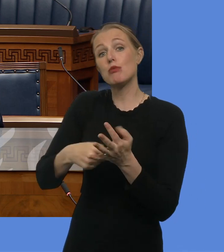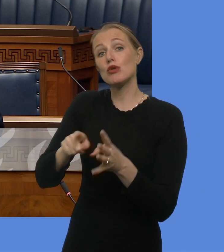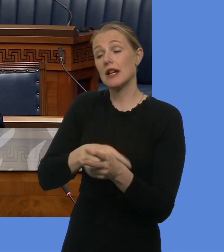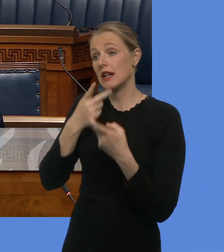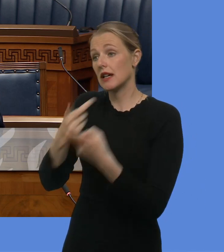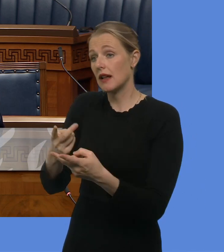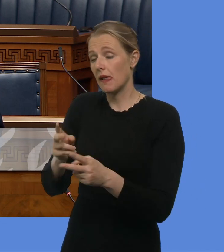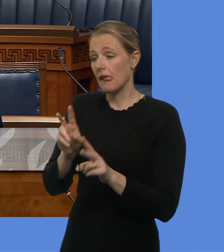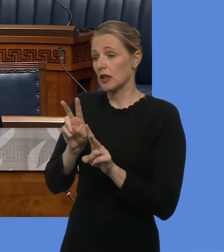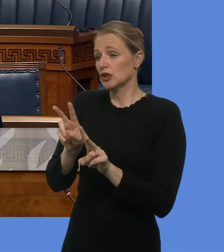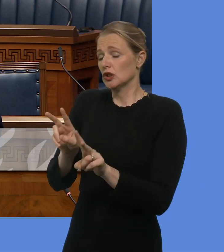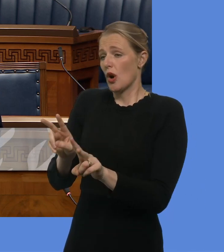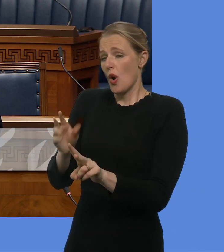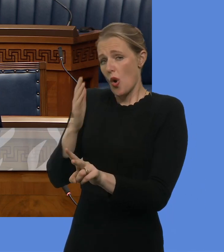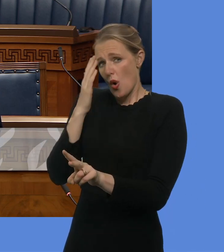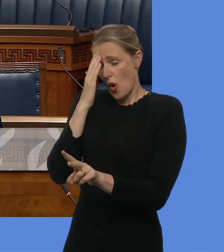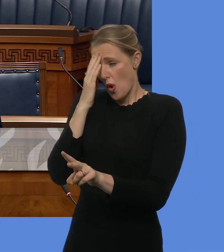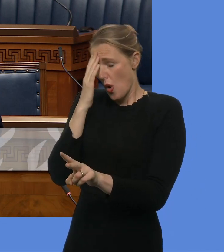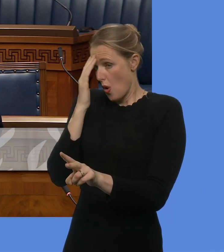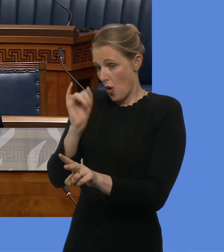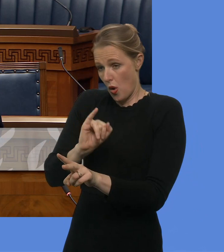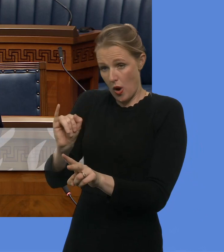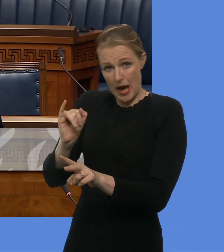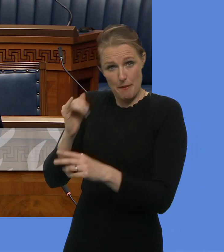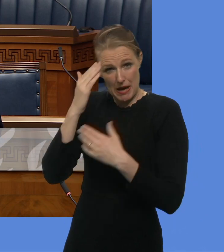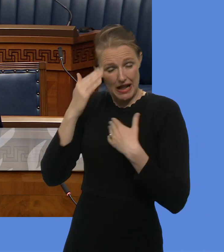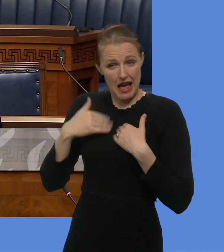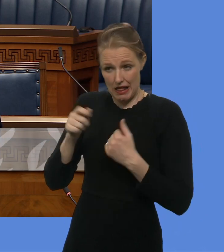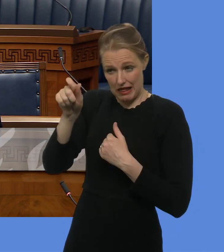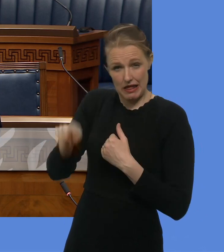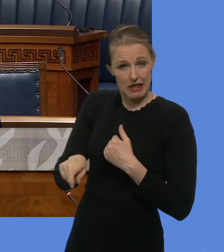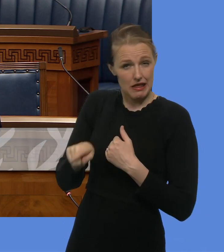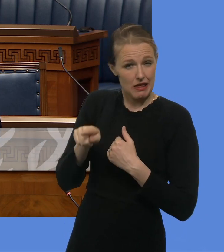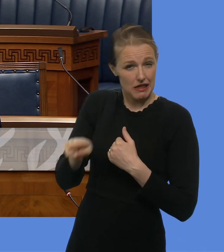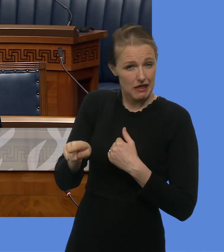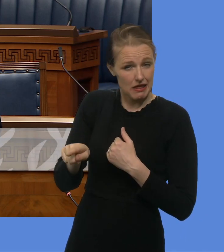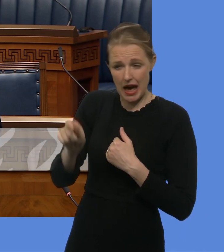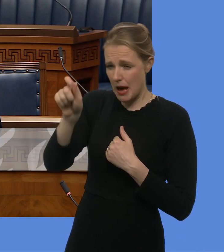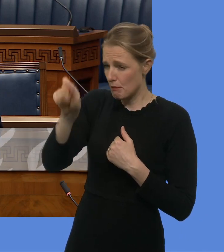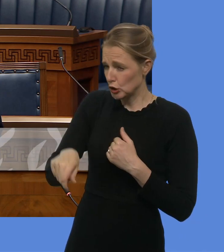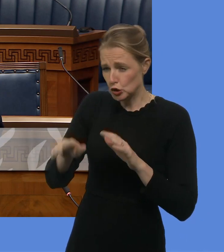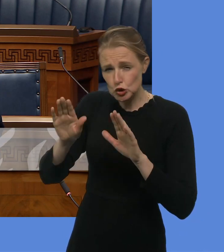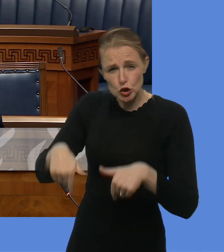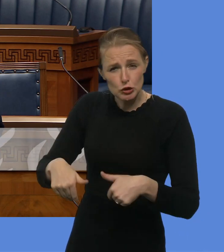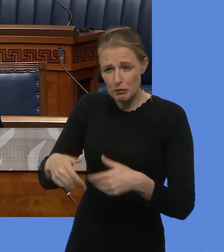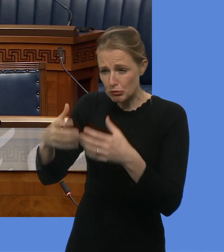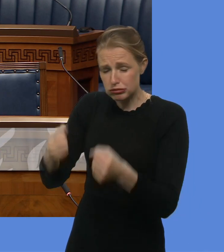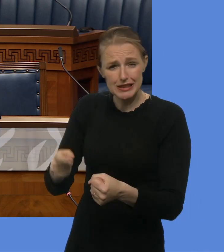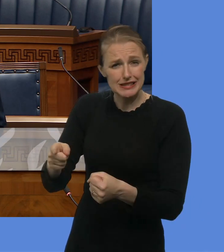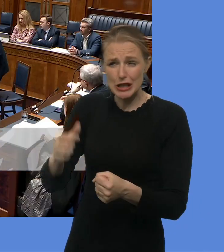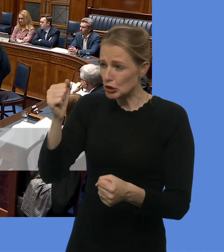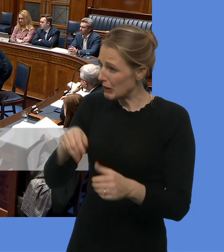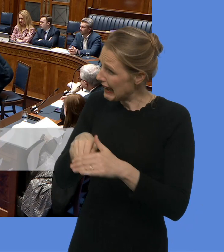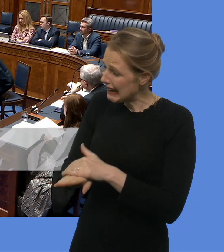hand one of the most distressing cases of mental health, someone who in any other circumstance should never be in prison but should be in the care of the health